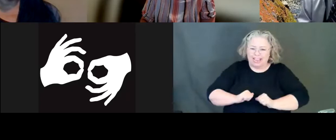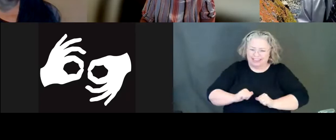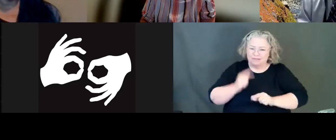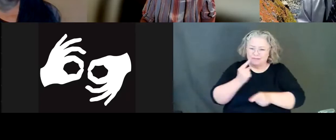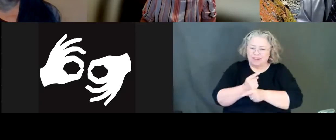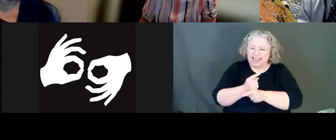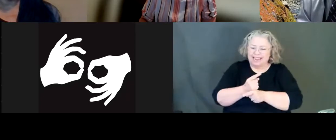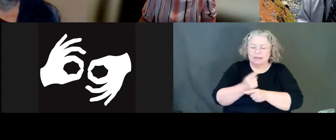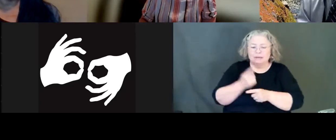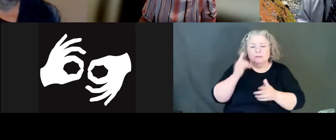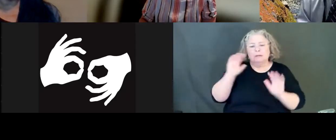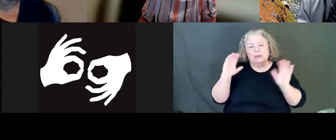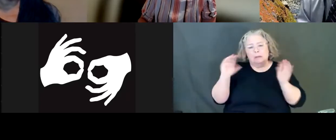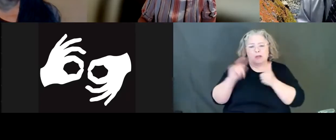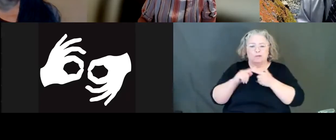your mask.